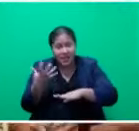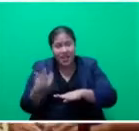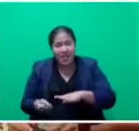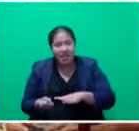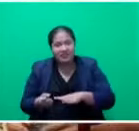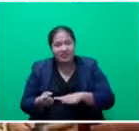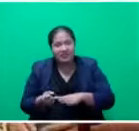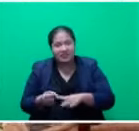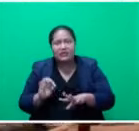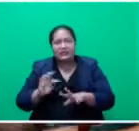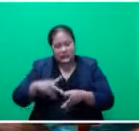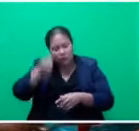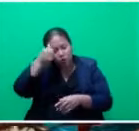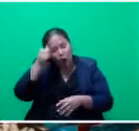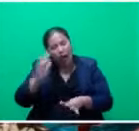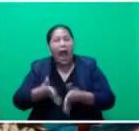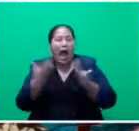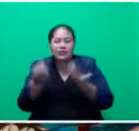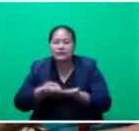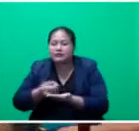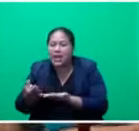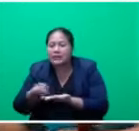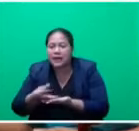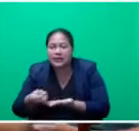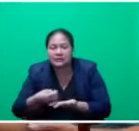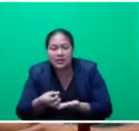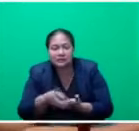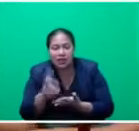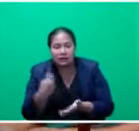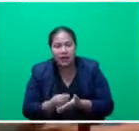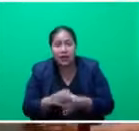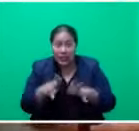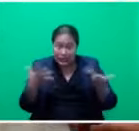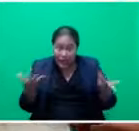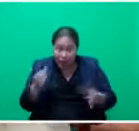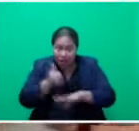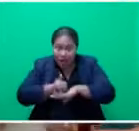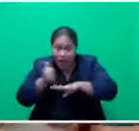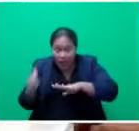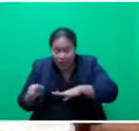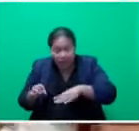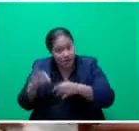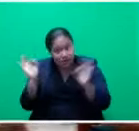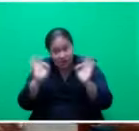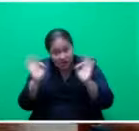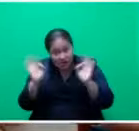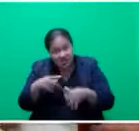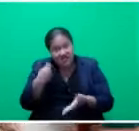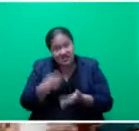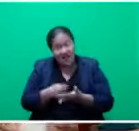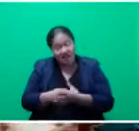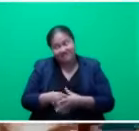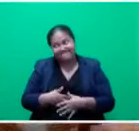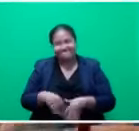spend money. And because this government now has no money, Mr. Speaker, it has run out of ideas as